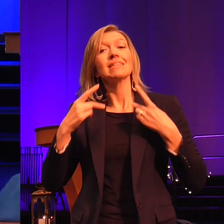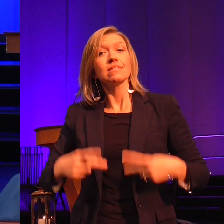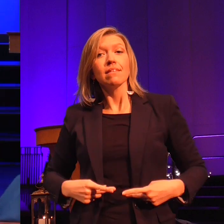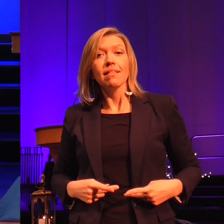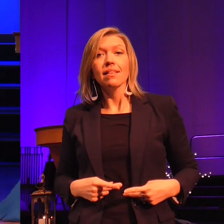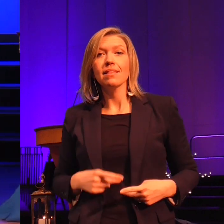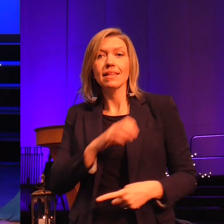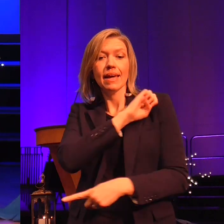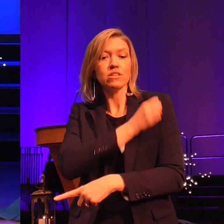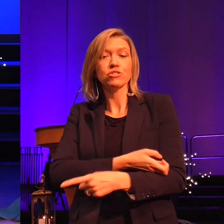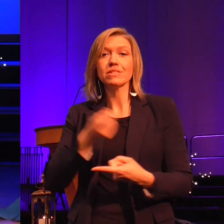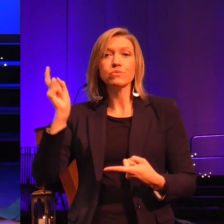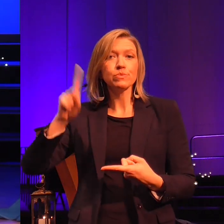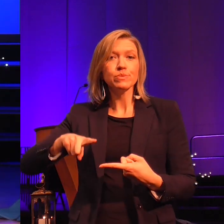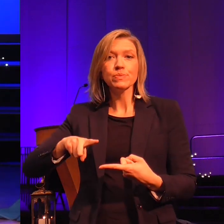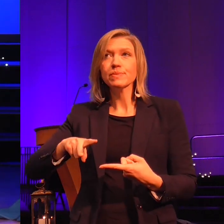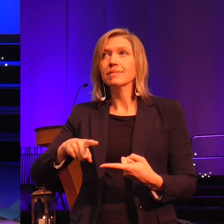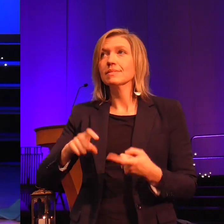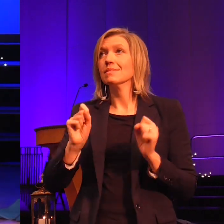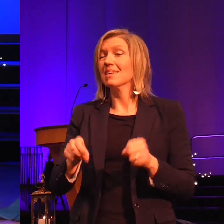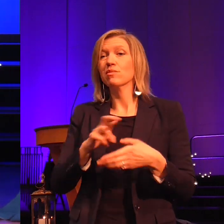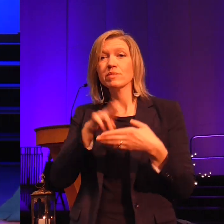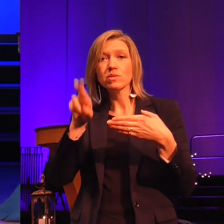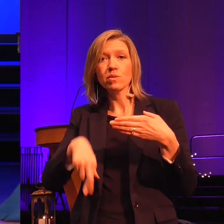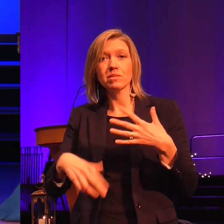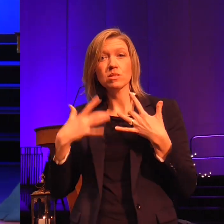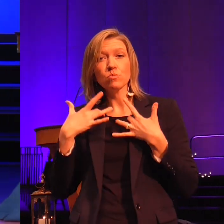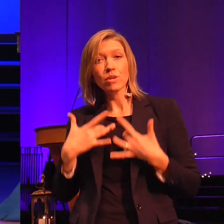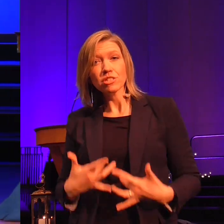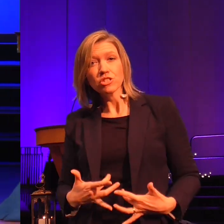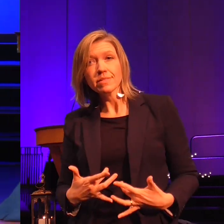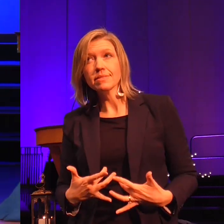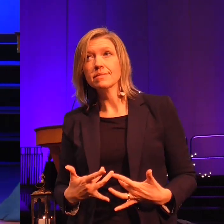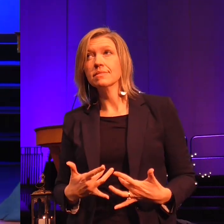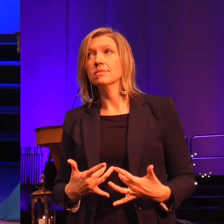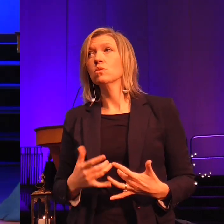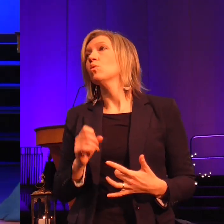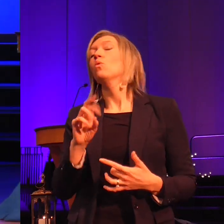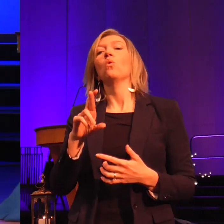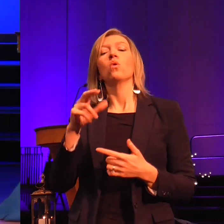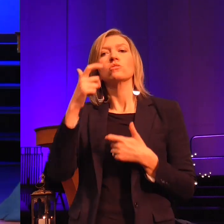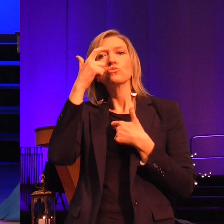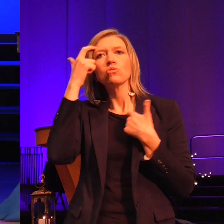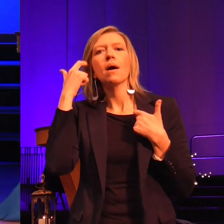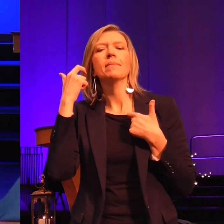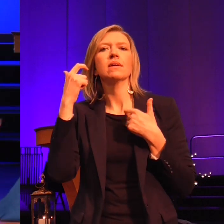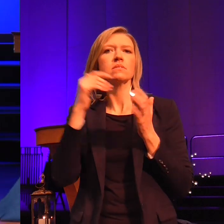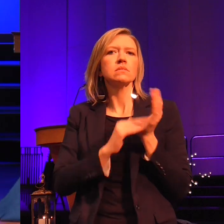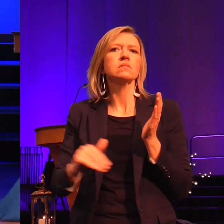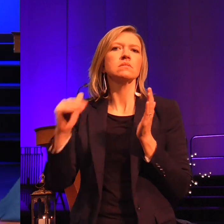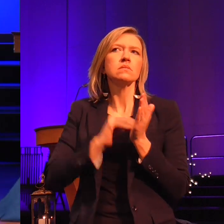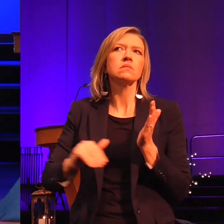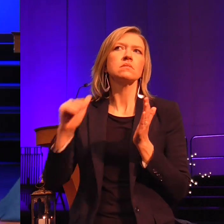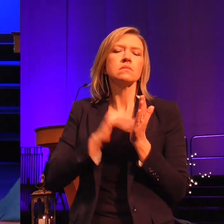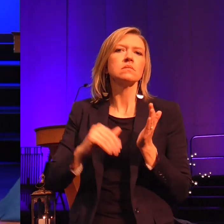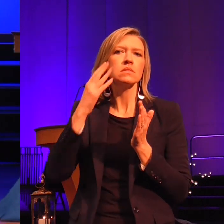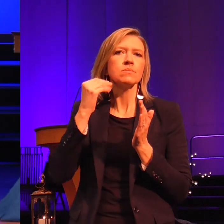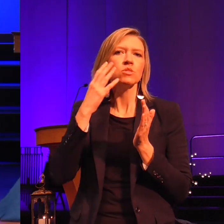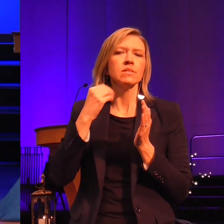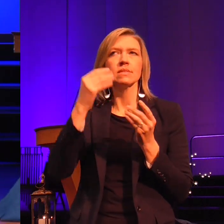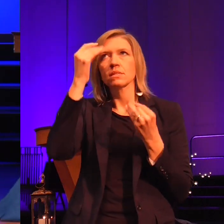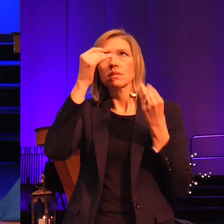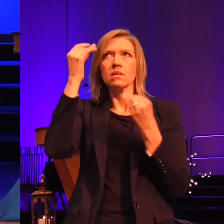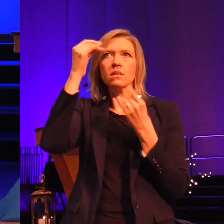reduced, can result in depression or reliving our traumas over and over and over and over again in our